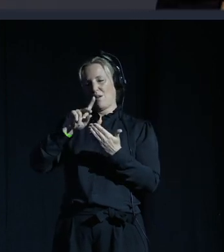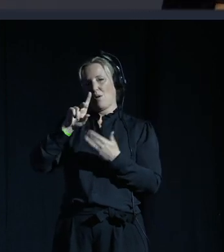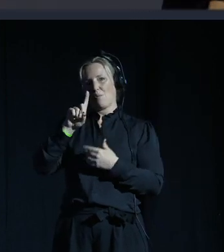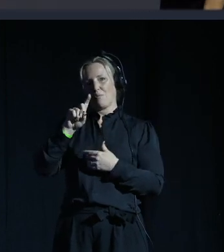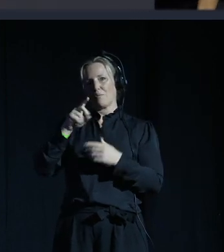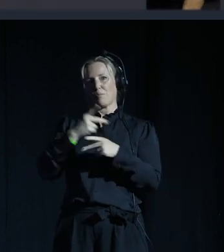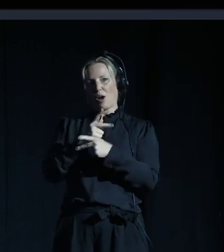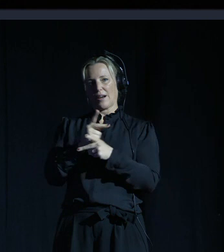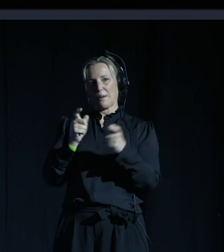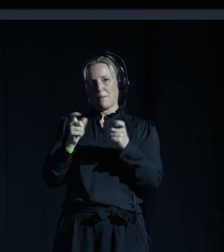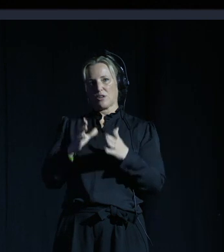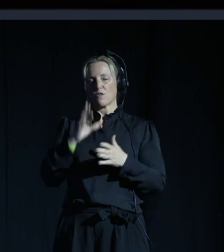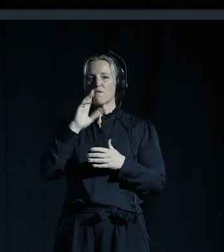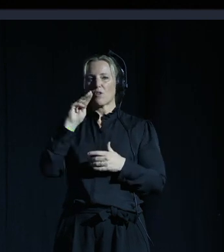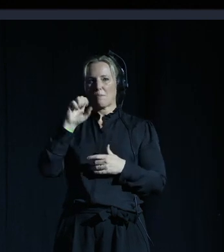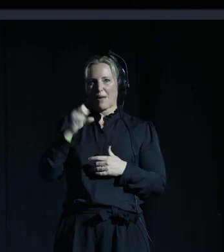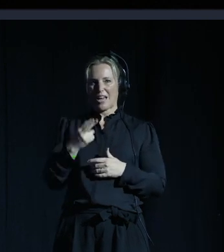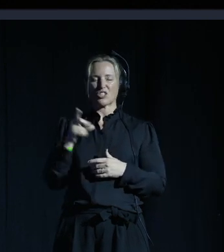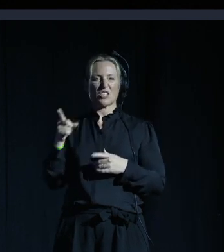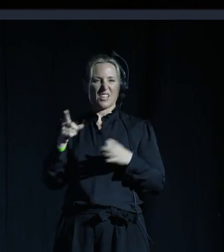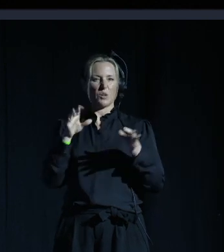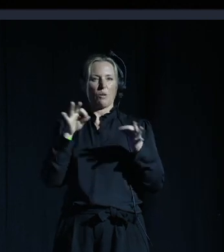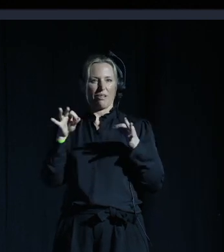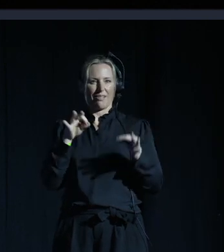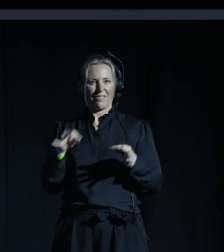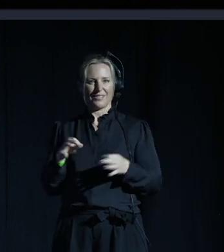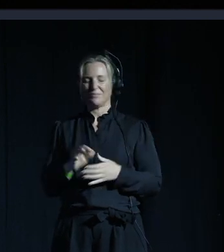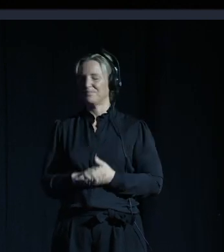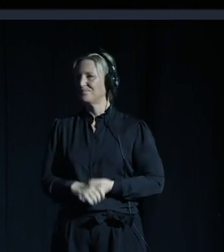through it. Thanks, Luis.